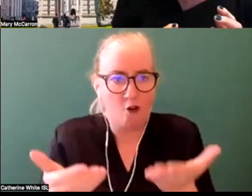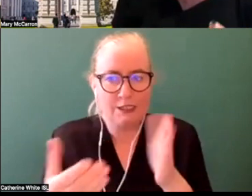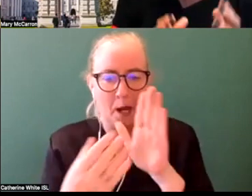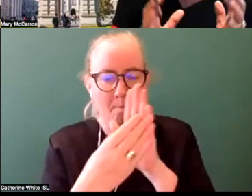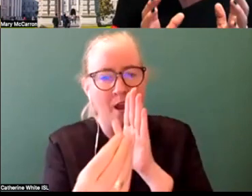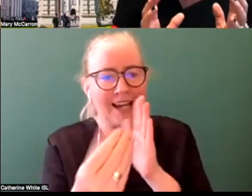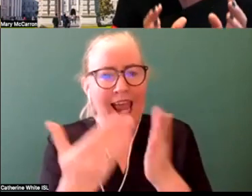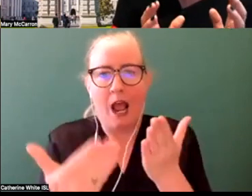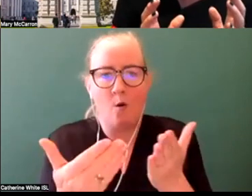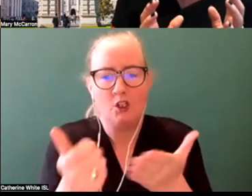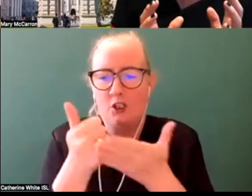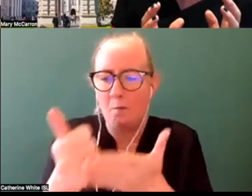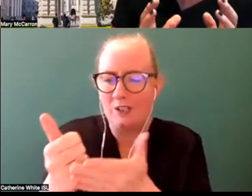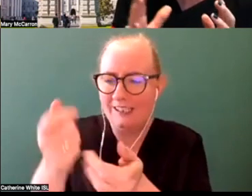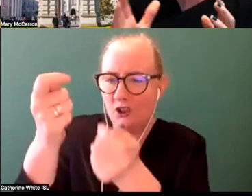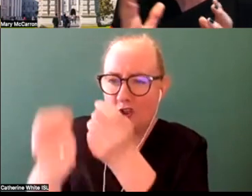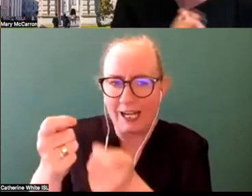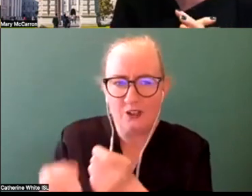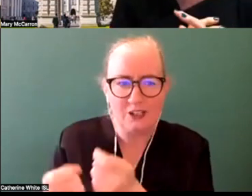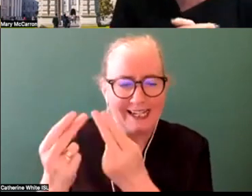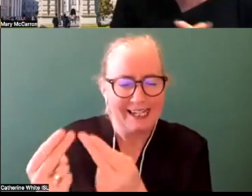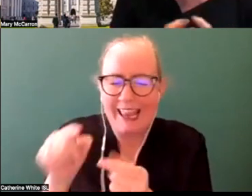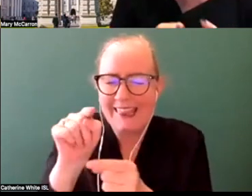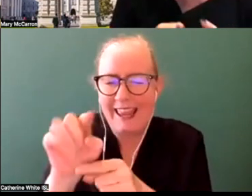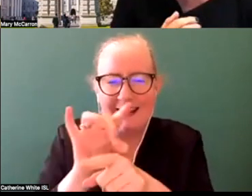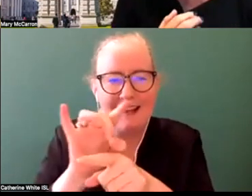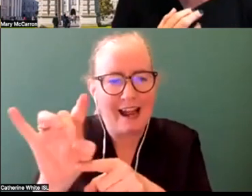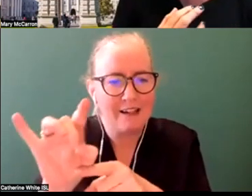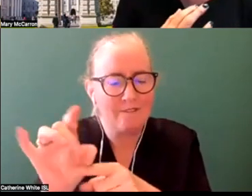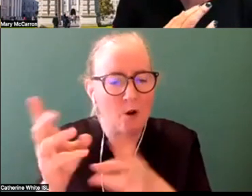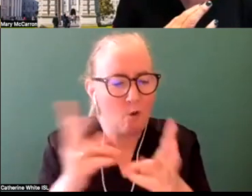changing need. So I think that is a piece of work. I know that Helena